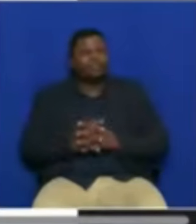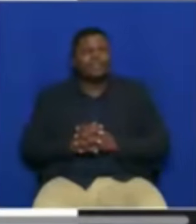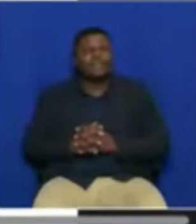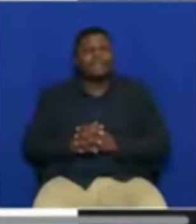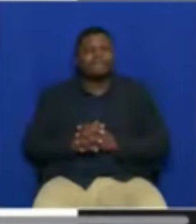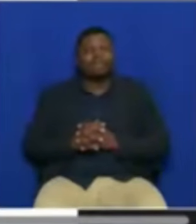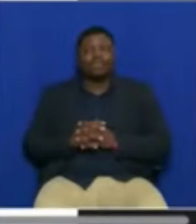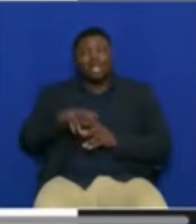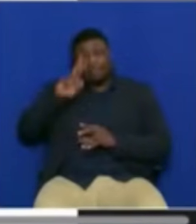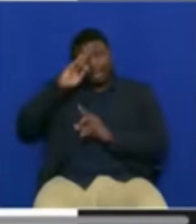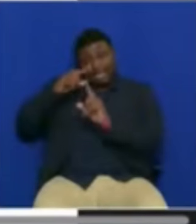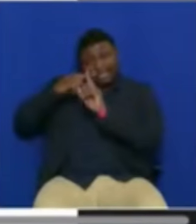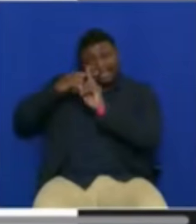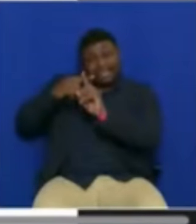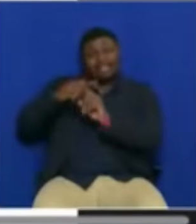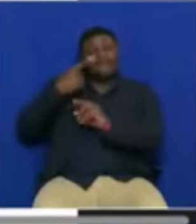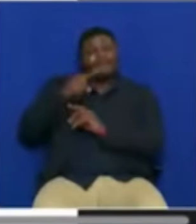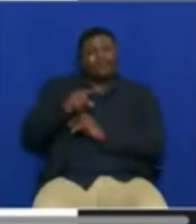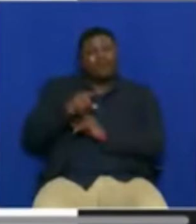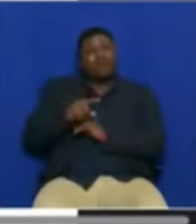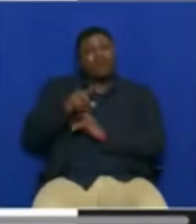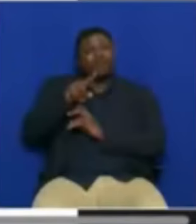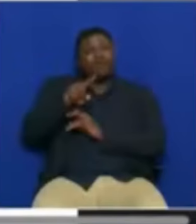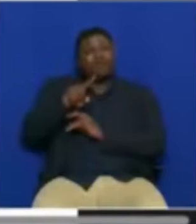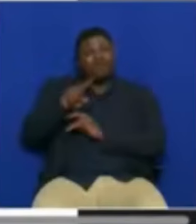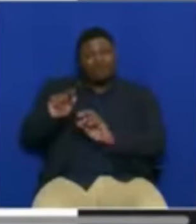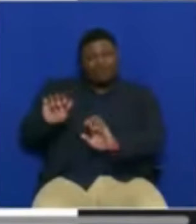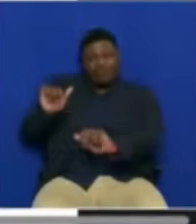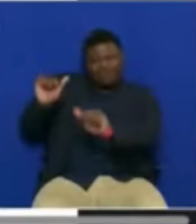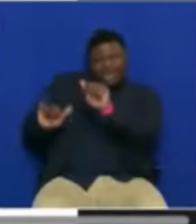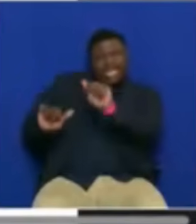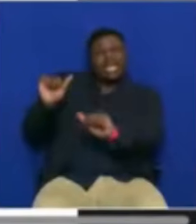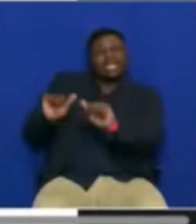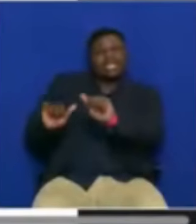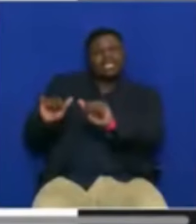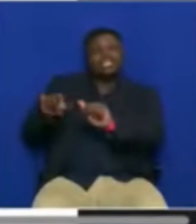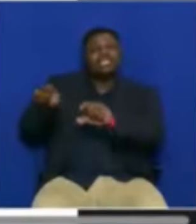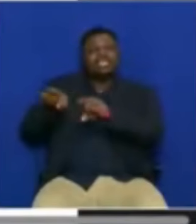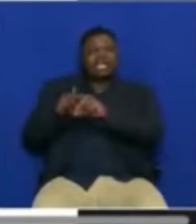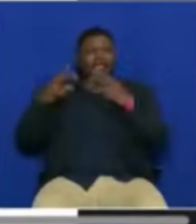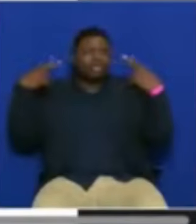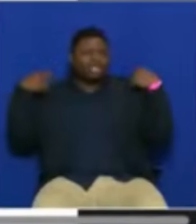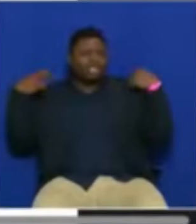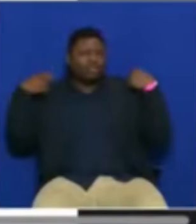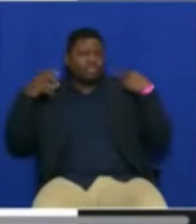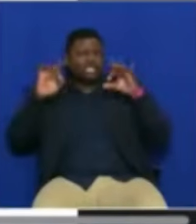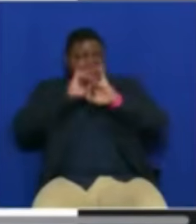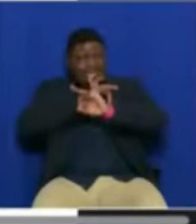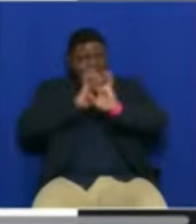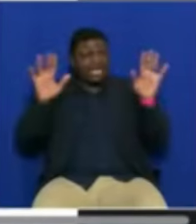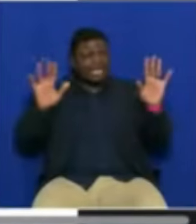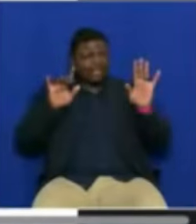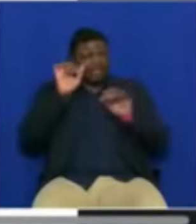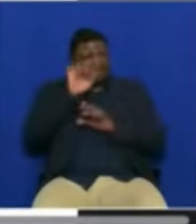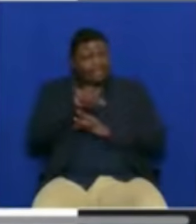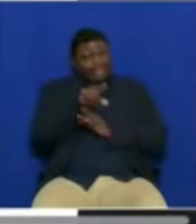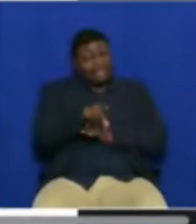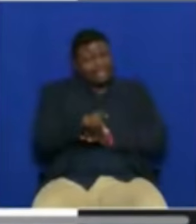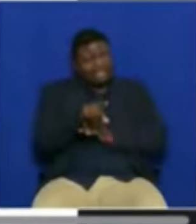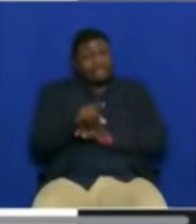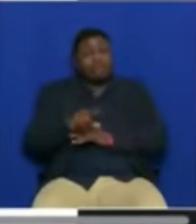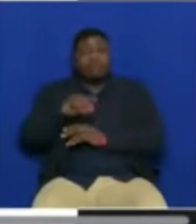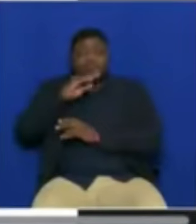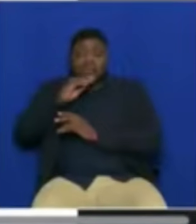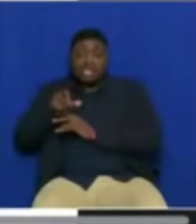clearance, Yes. is the person from BMW who was employed Yes. through some manipulation of process. Yes.